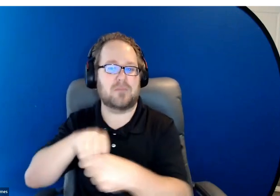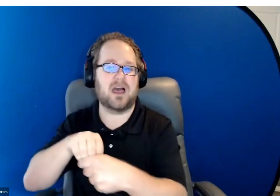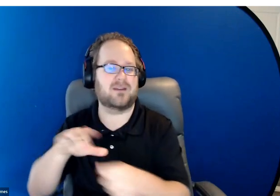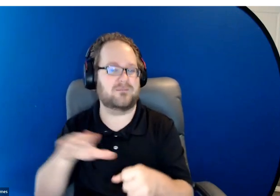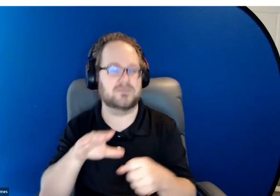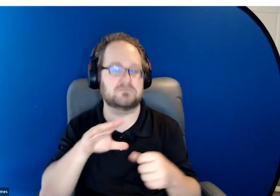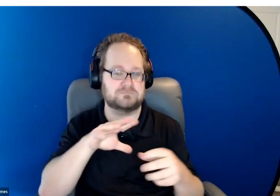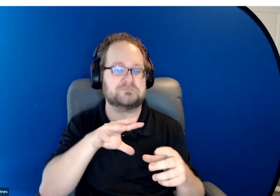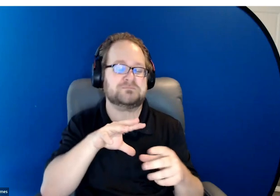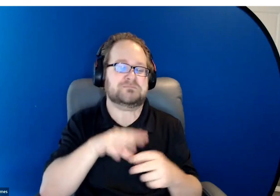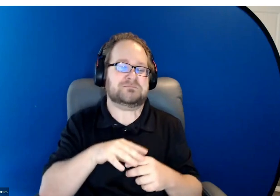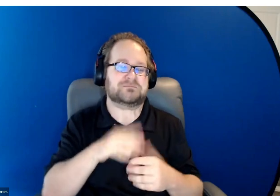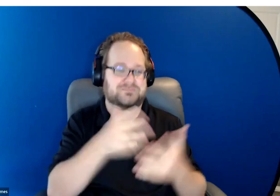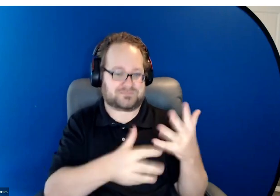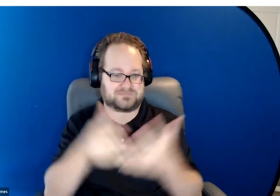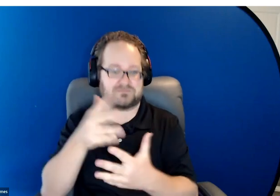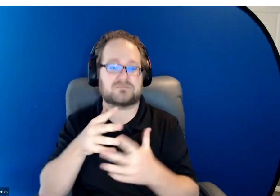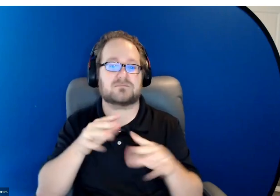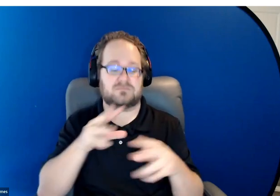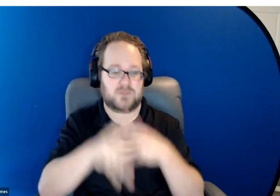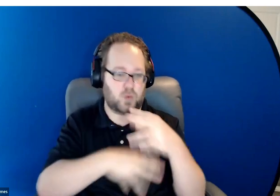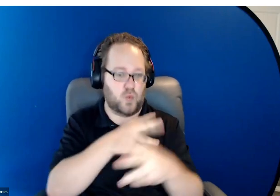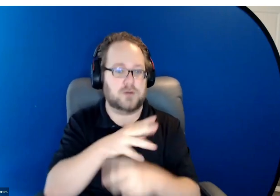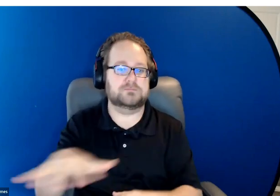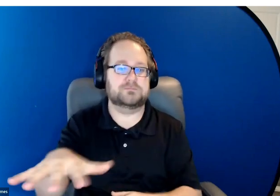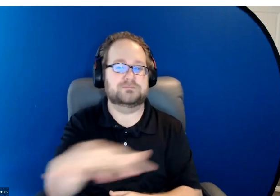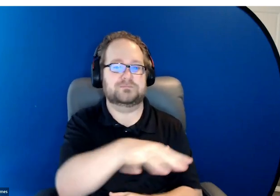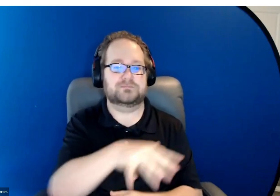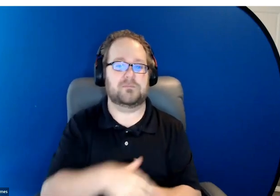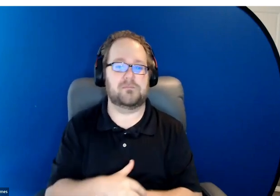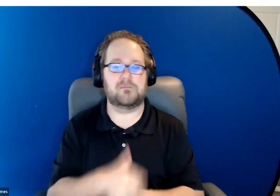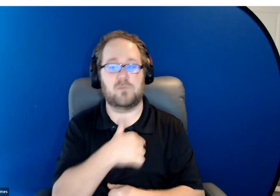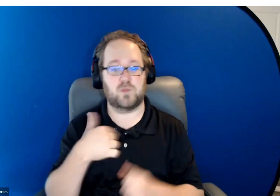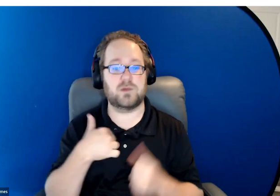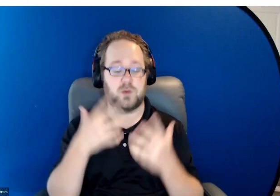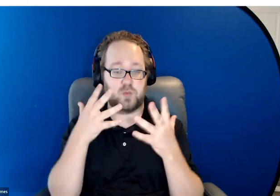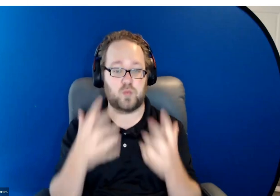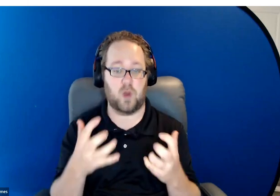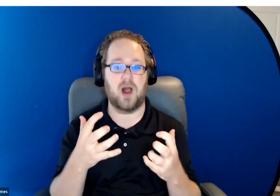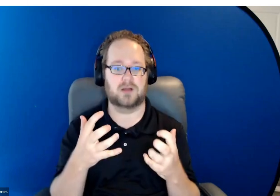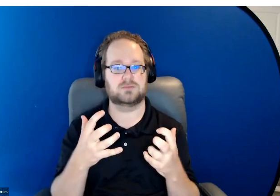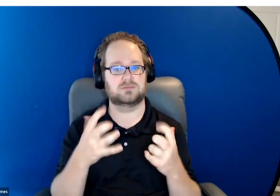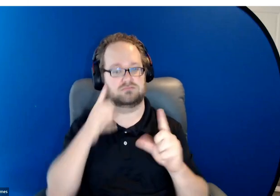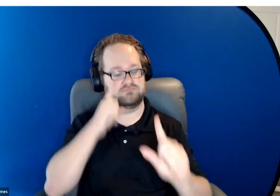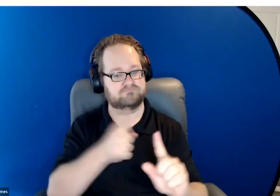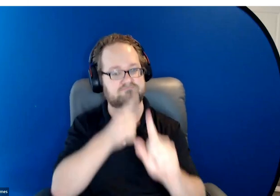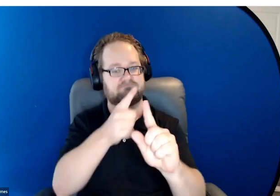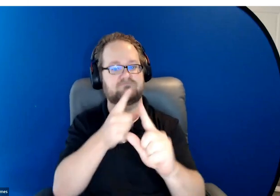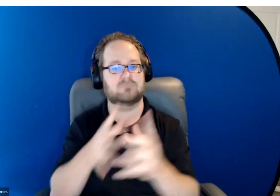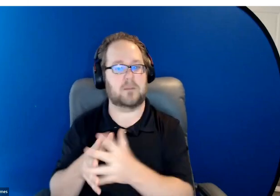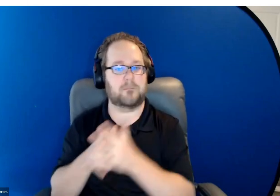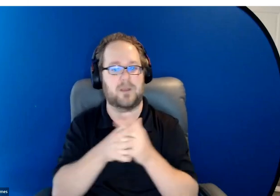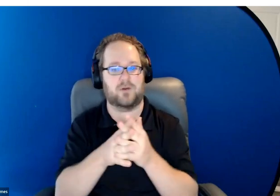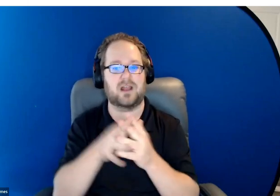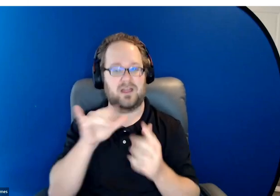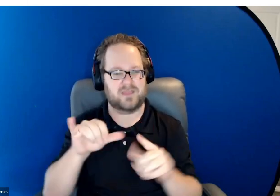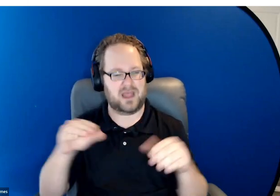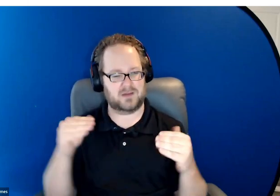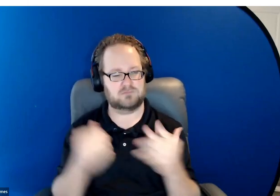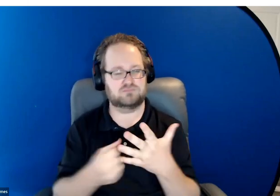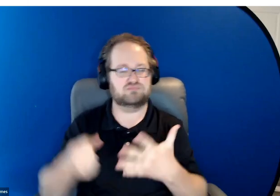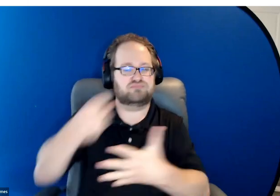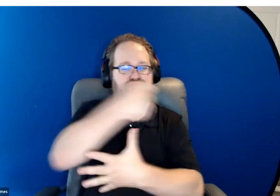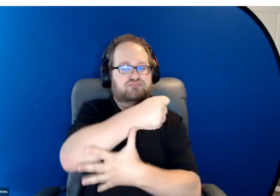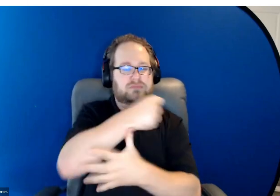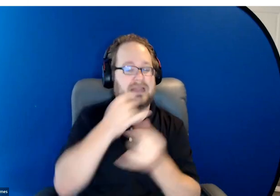are a nation that prioritizes independence, inclusion, well-being, and health across the